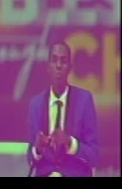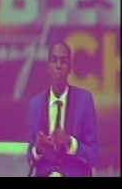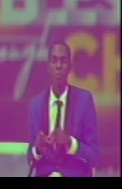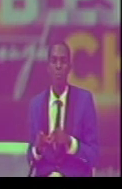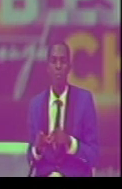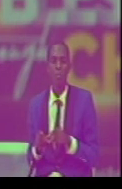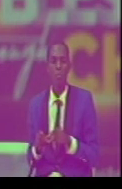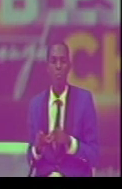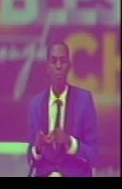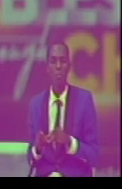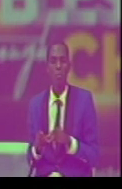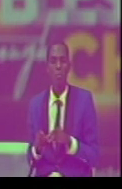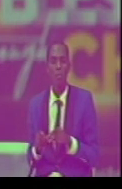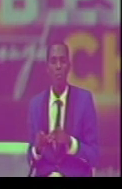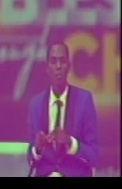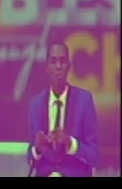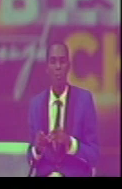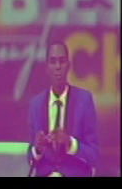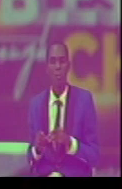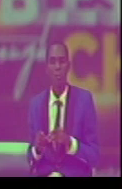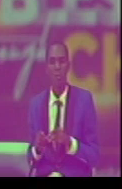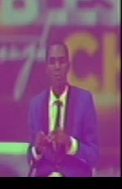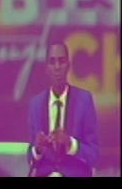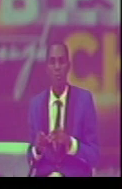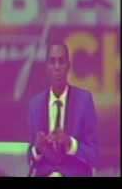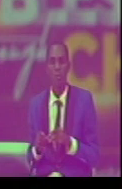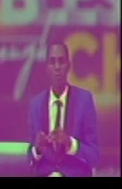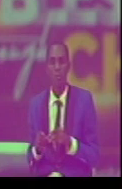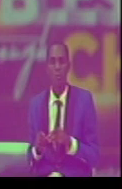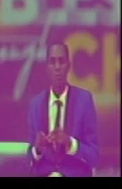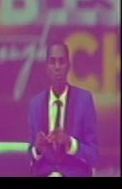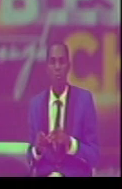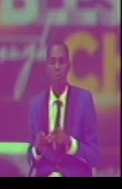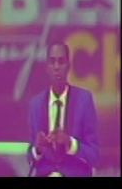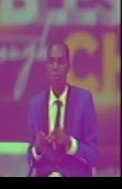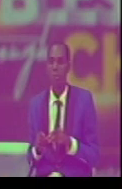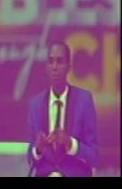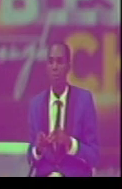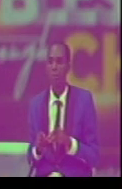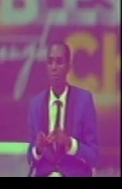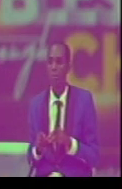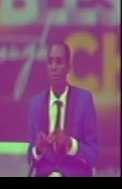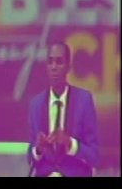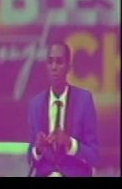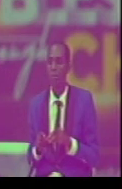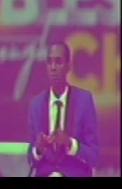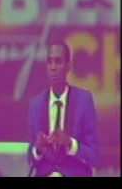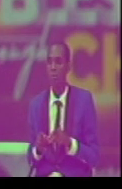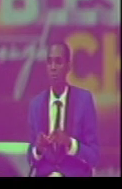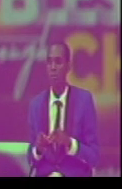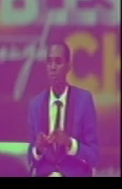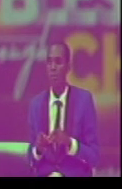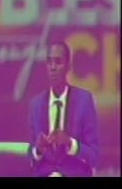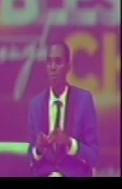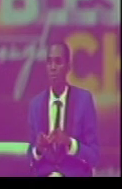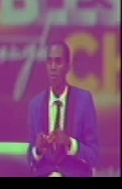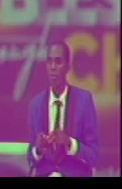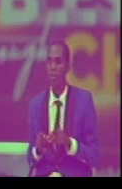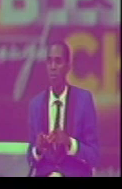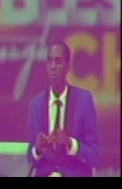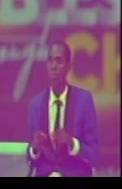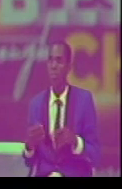have this also from the Dua Fidelity from Facebook also. High blood pressure with all